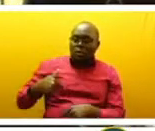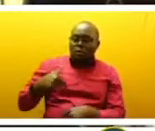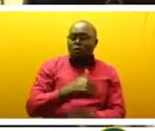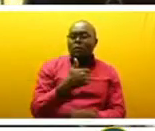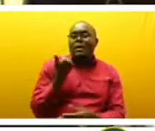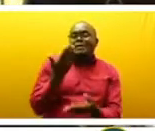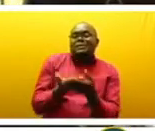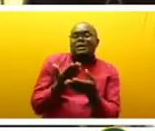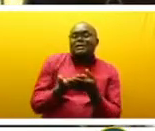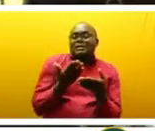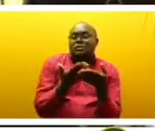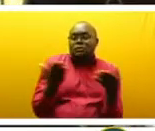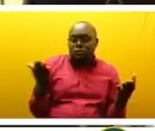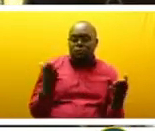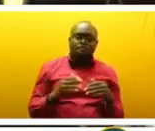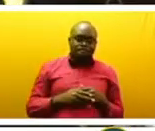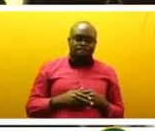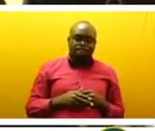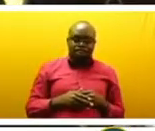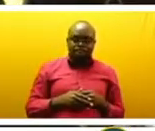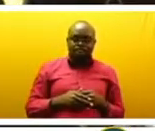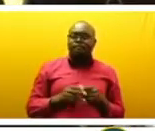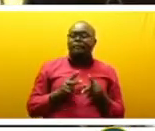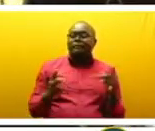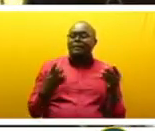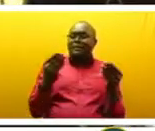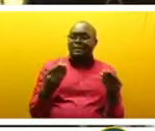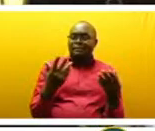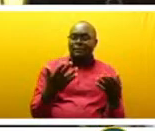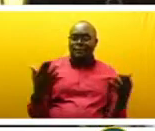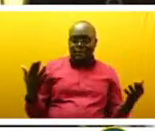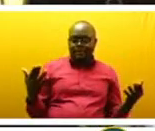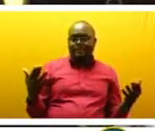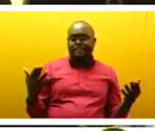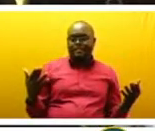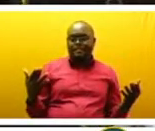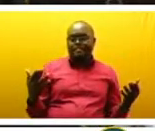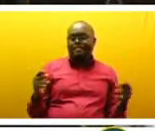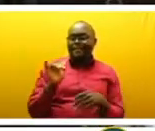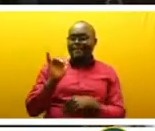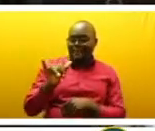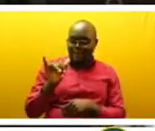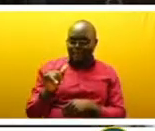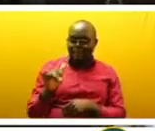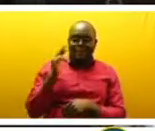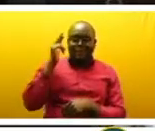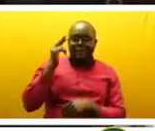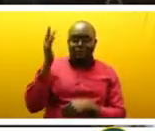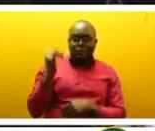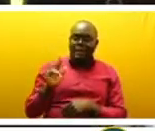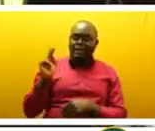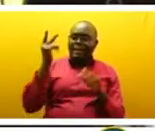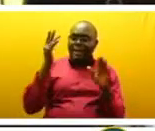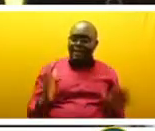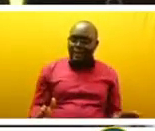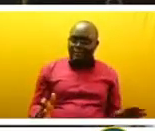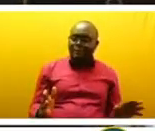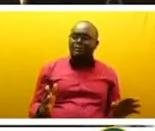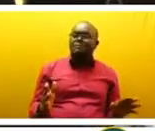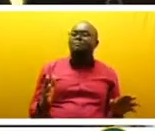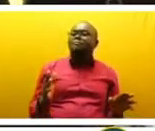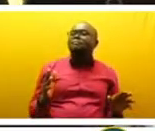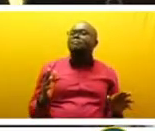suggest to you, your lordships, your ladyship? It is a very simple thing. That the reason why Kenyans were so